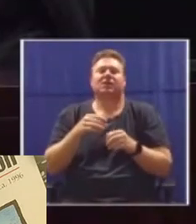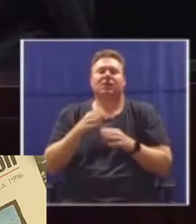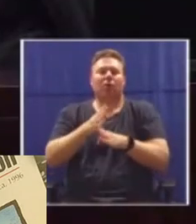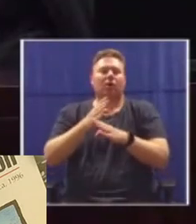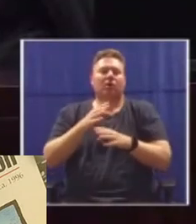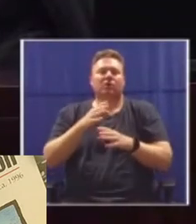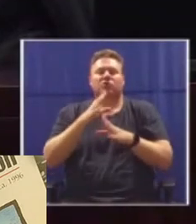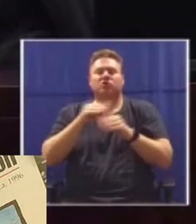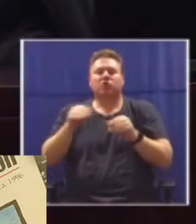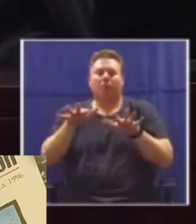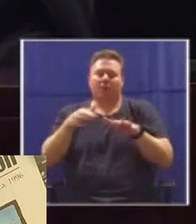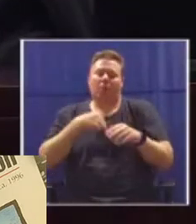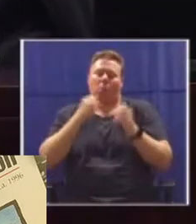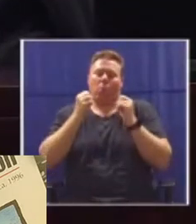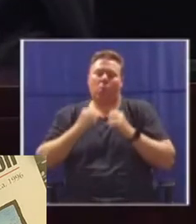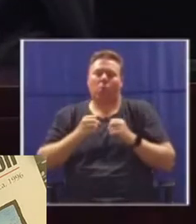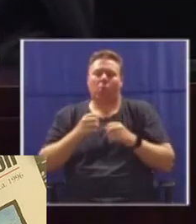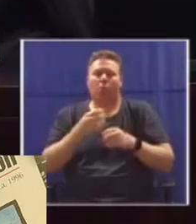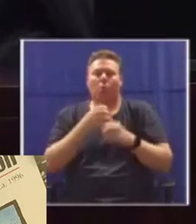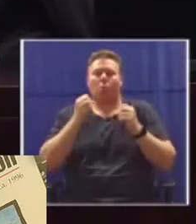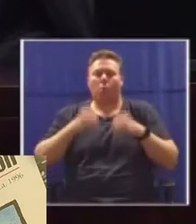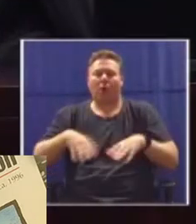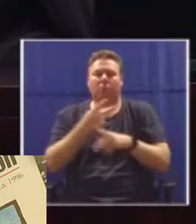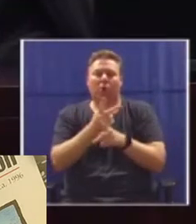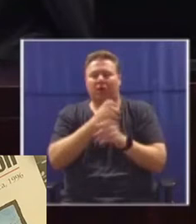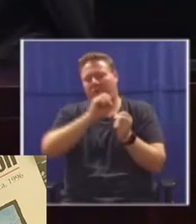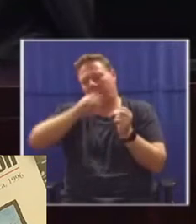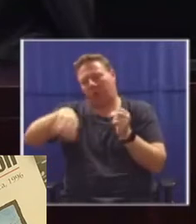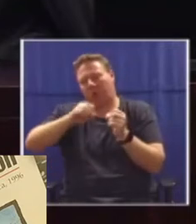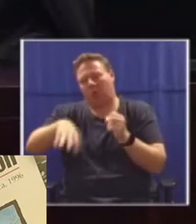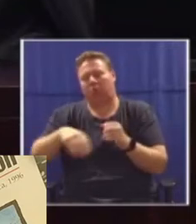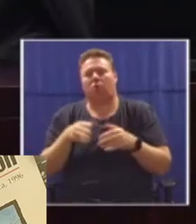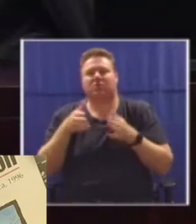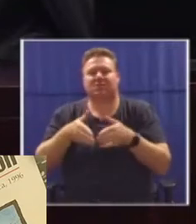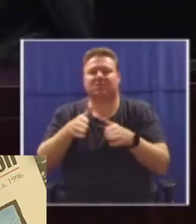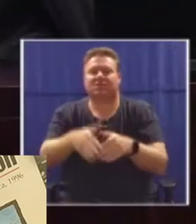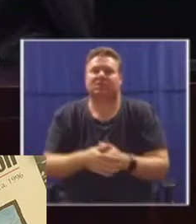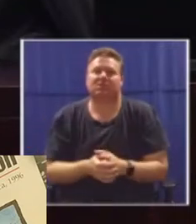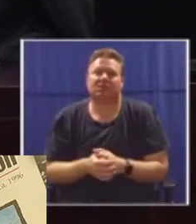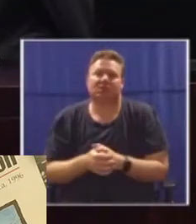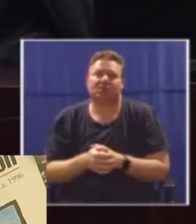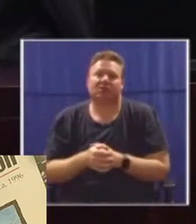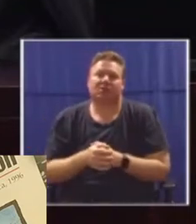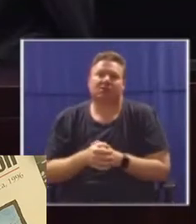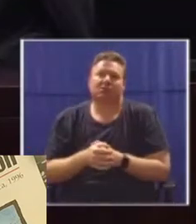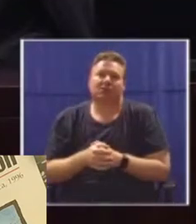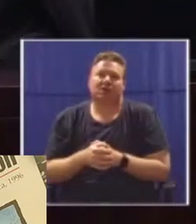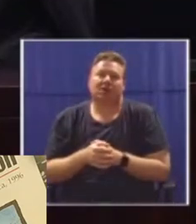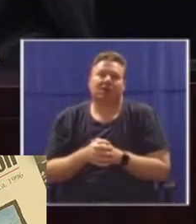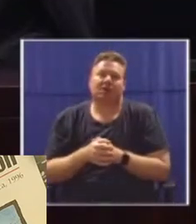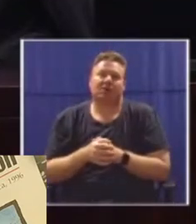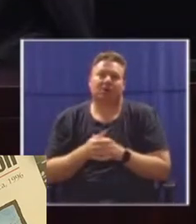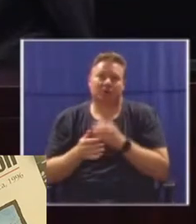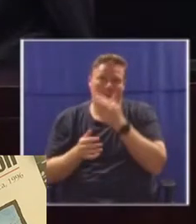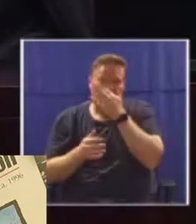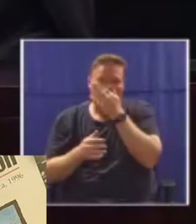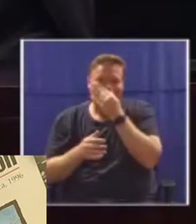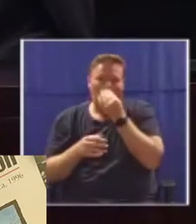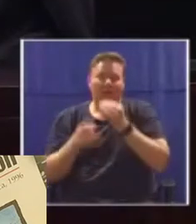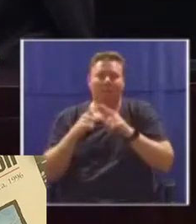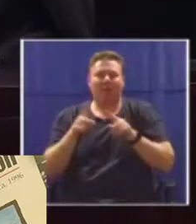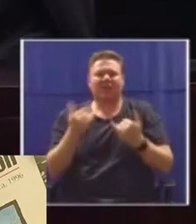While we support the bill, we are worried about the narrow angle approach that seems to focus on pollution by ships